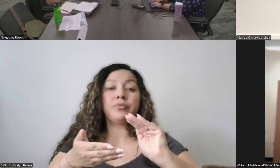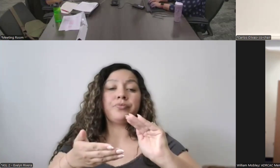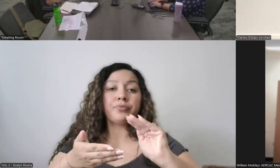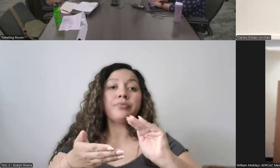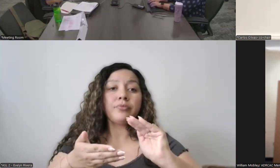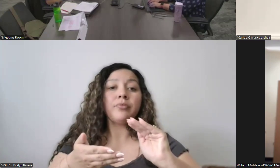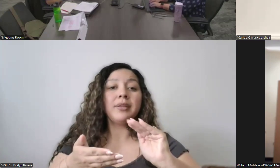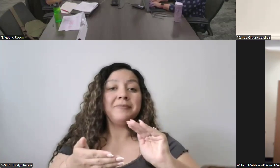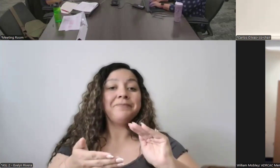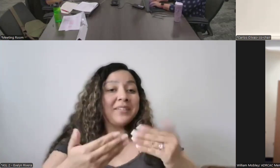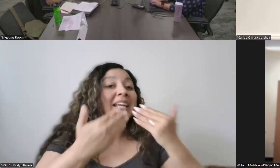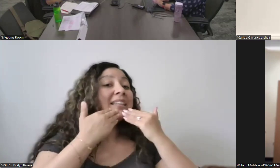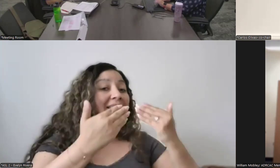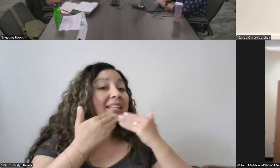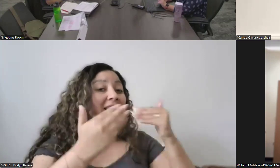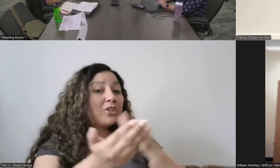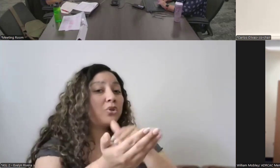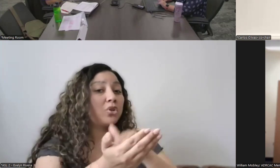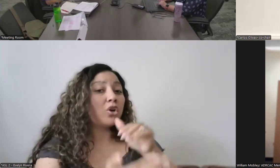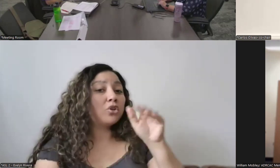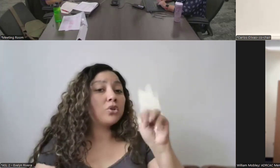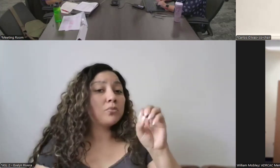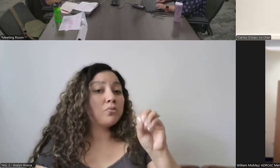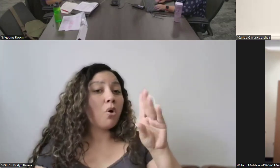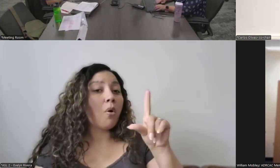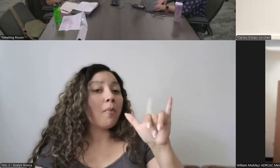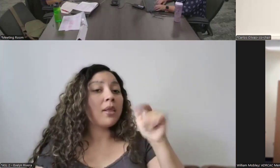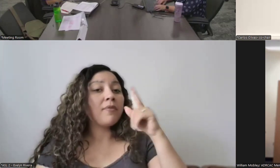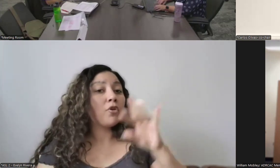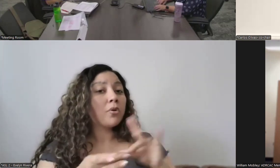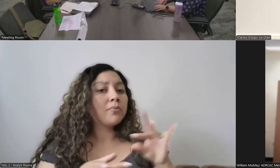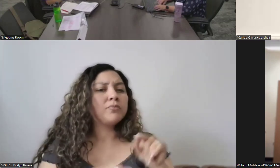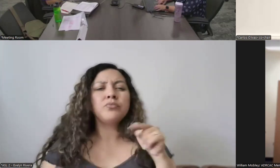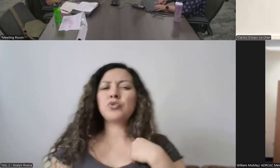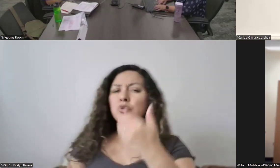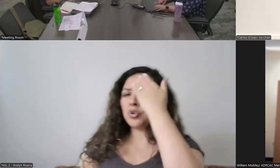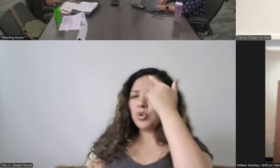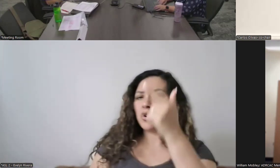Thank you for your words, Dr. Mobley. You mentioned something,